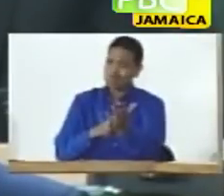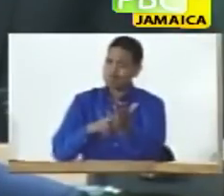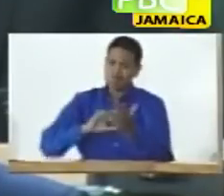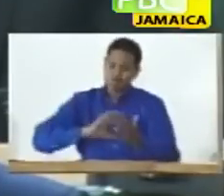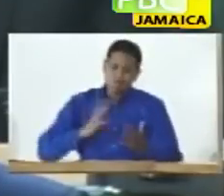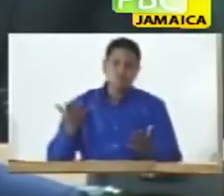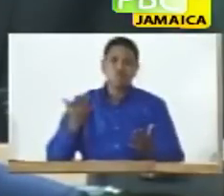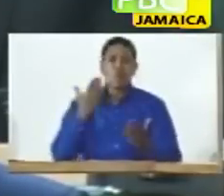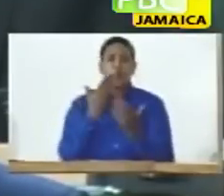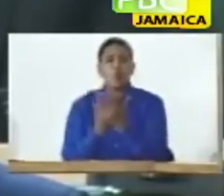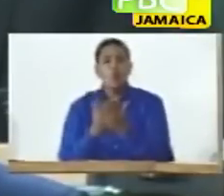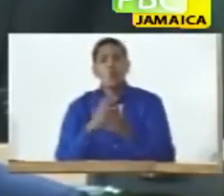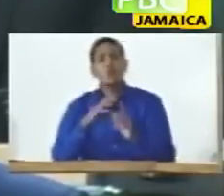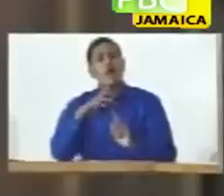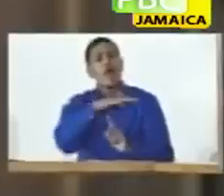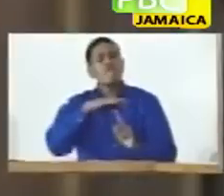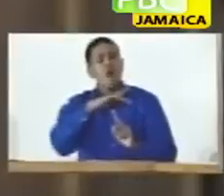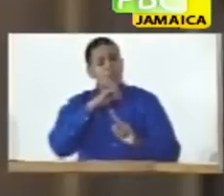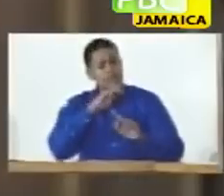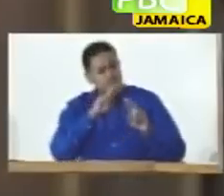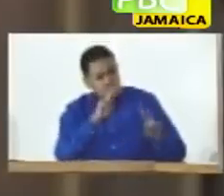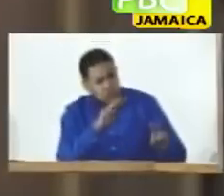environmental stewardship.